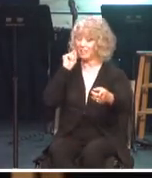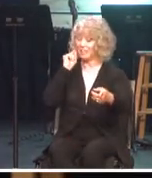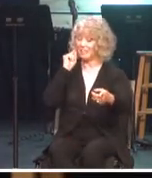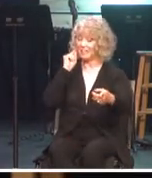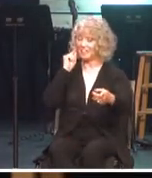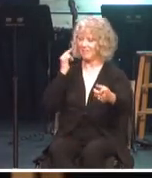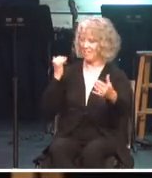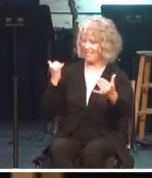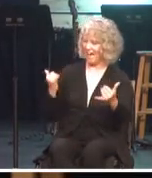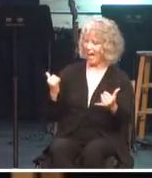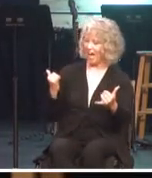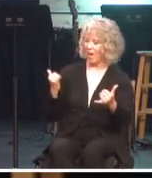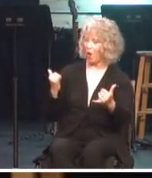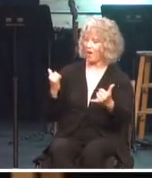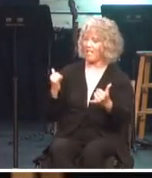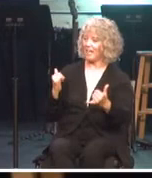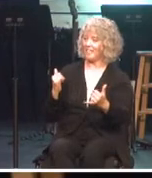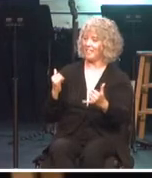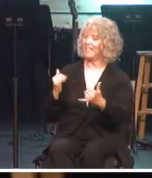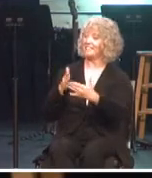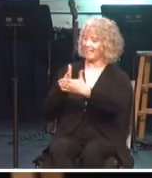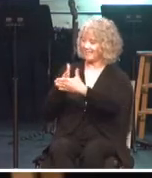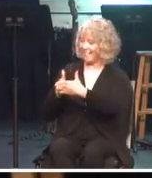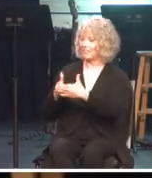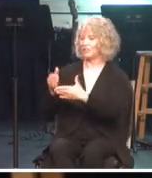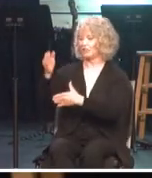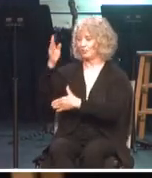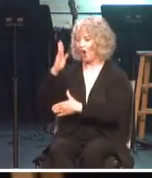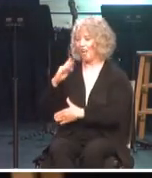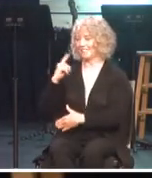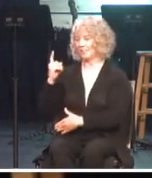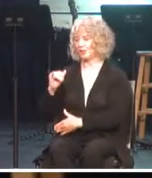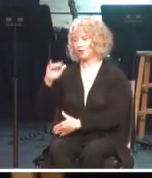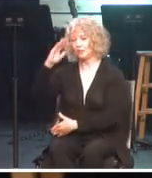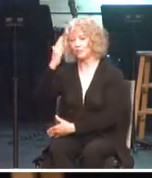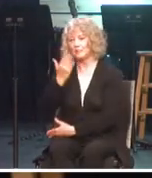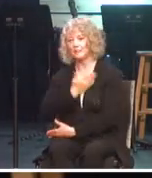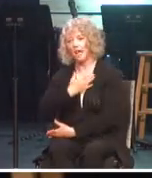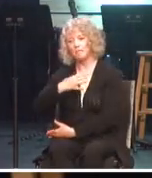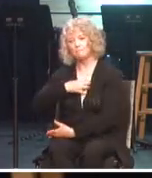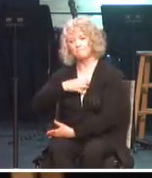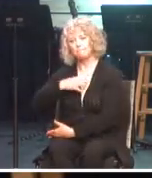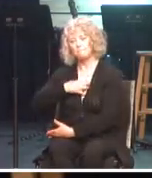even further now against God's eternal Son.